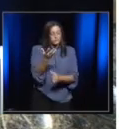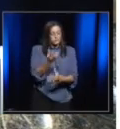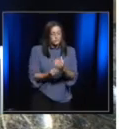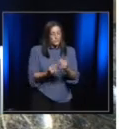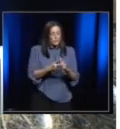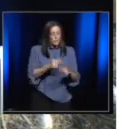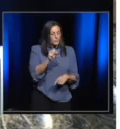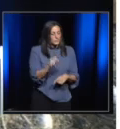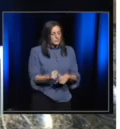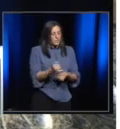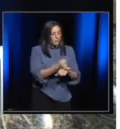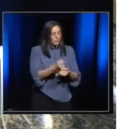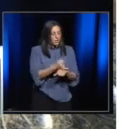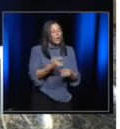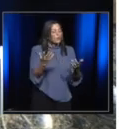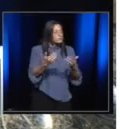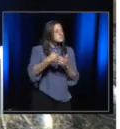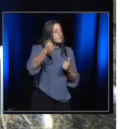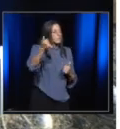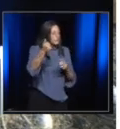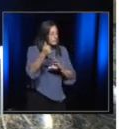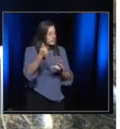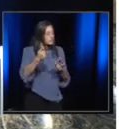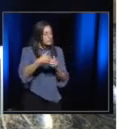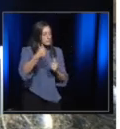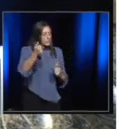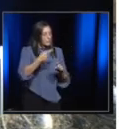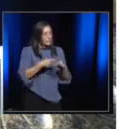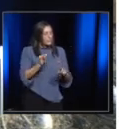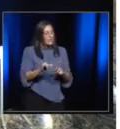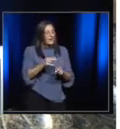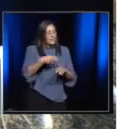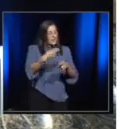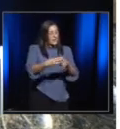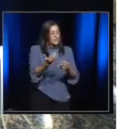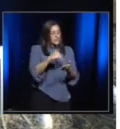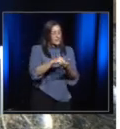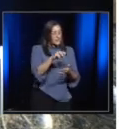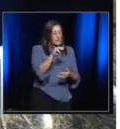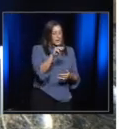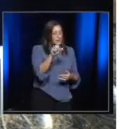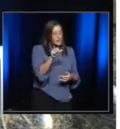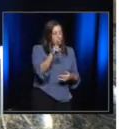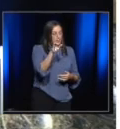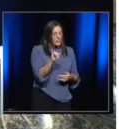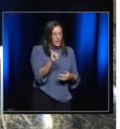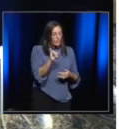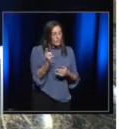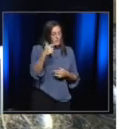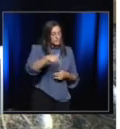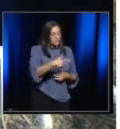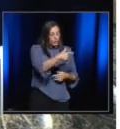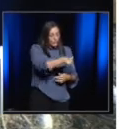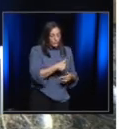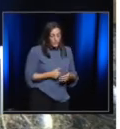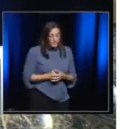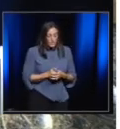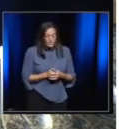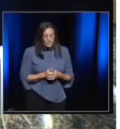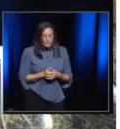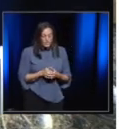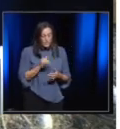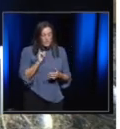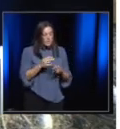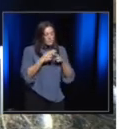Island Hector's dolphin and renamed the Māui dolphin, after the Māori ancestor Māui, who fished up Te Ika a Māui, the fish